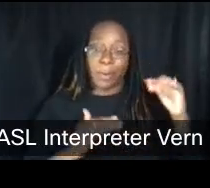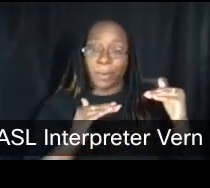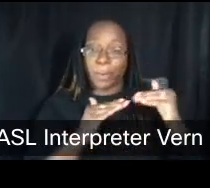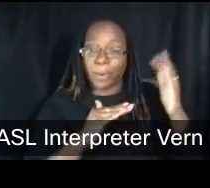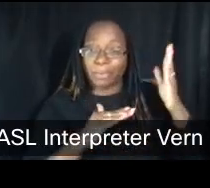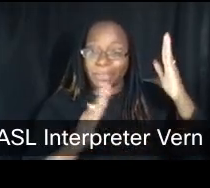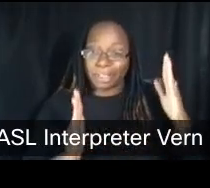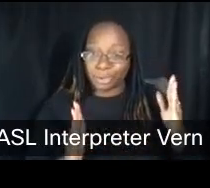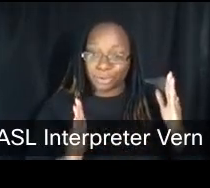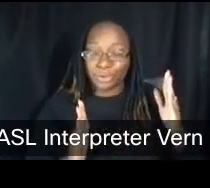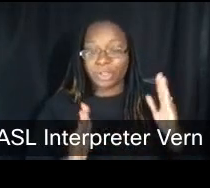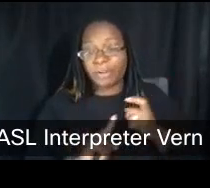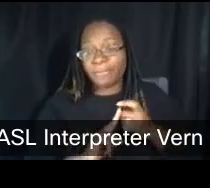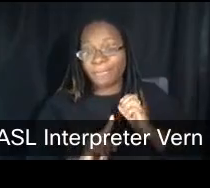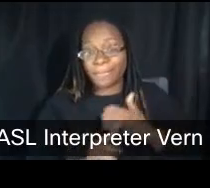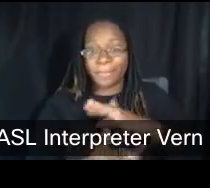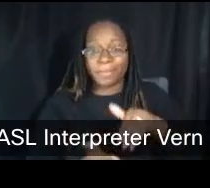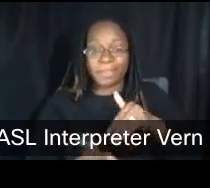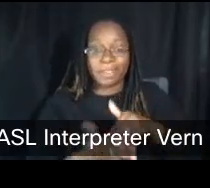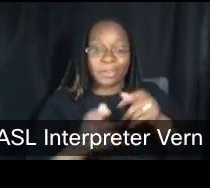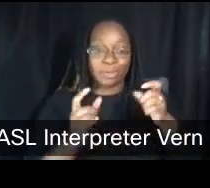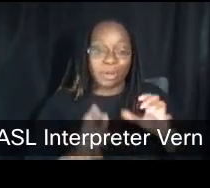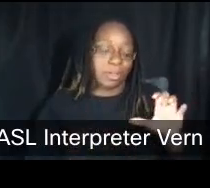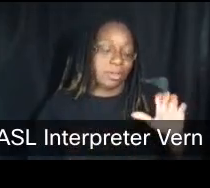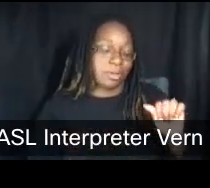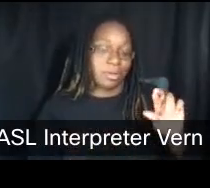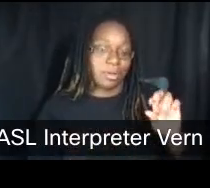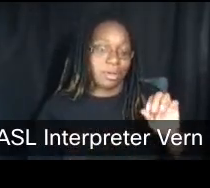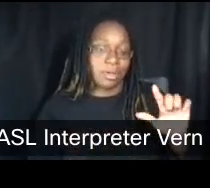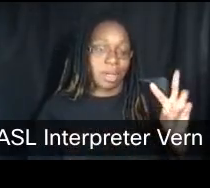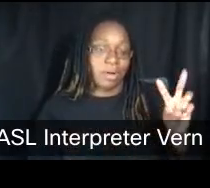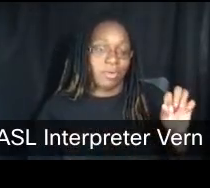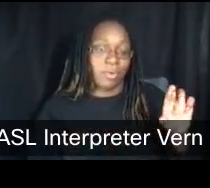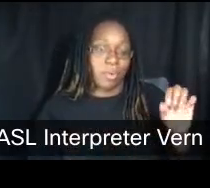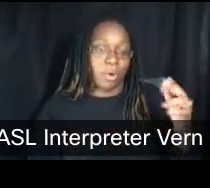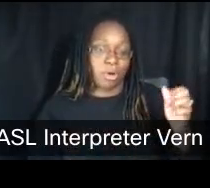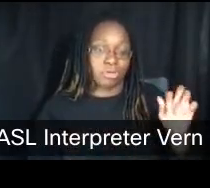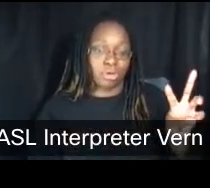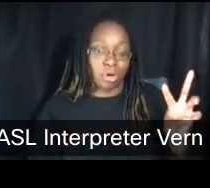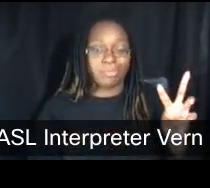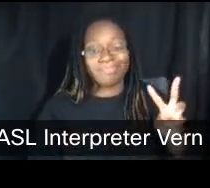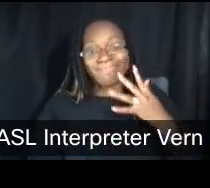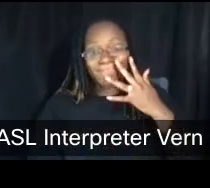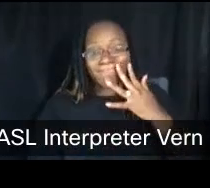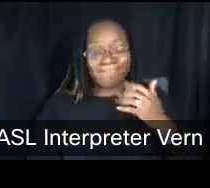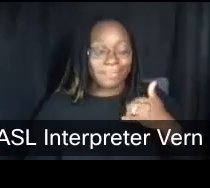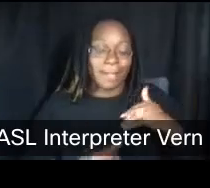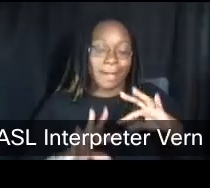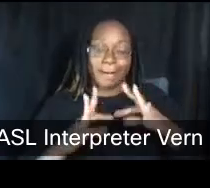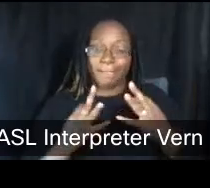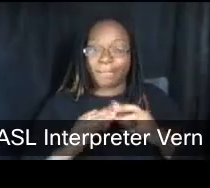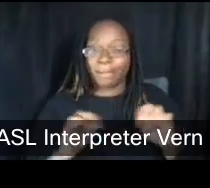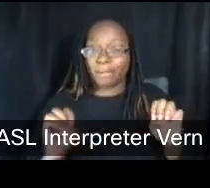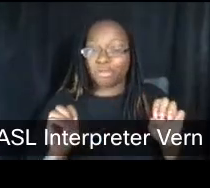family emergency this week. Know that even though she could not be here, her wisdom is present throughout today's